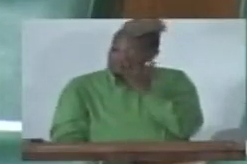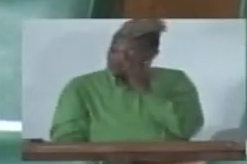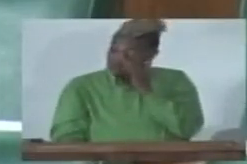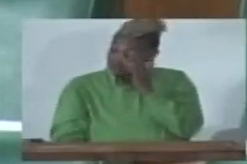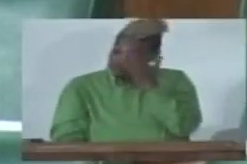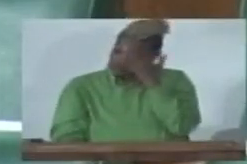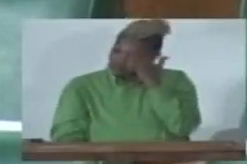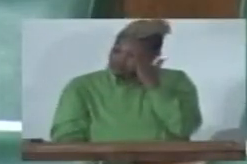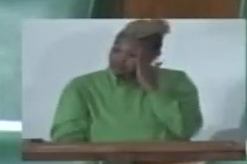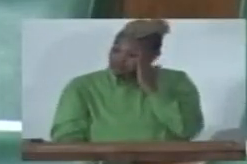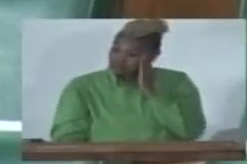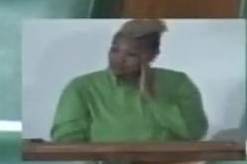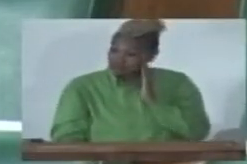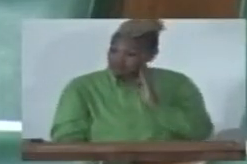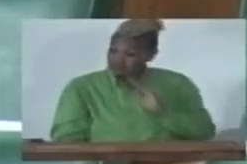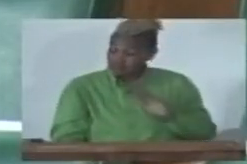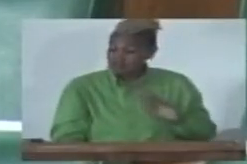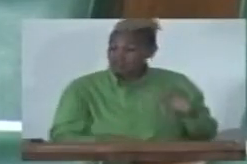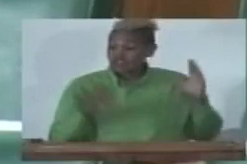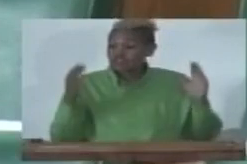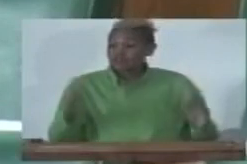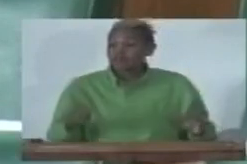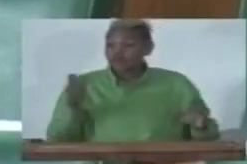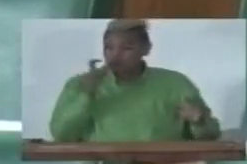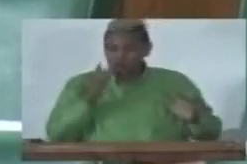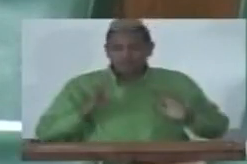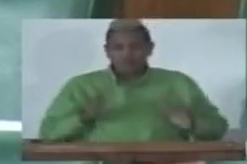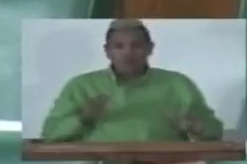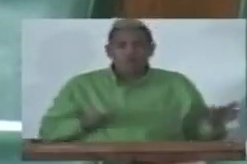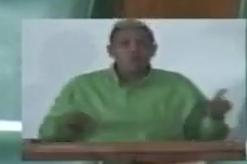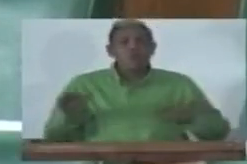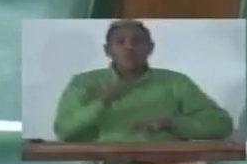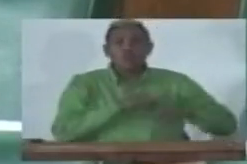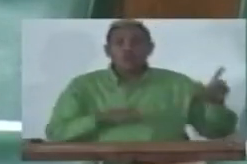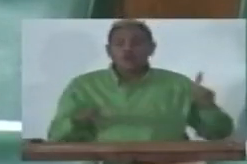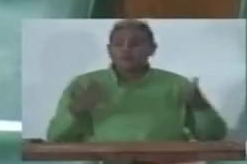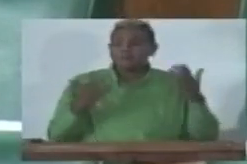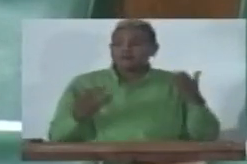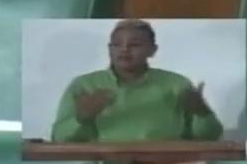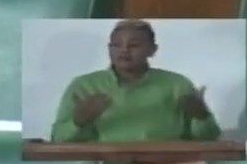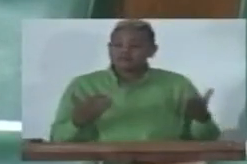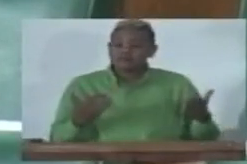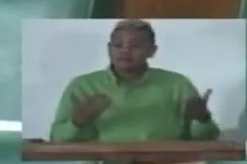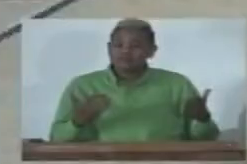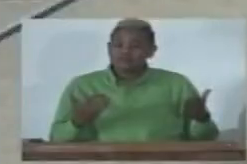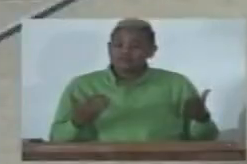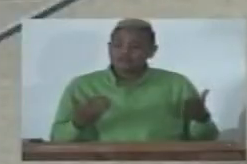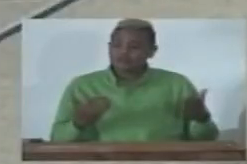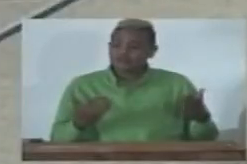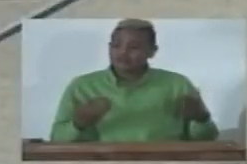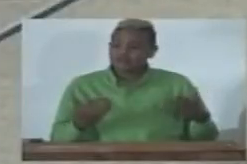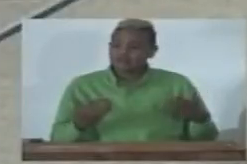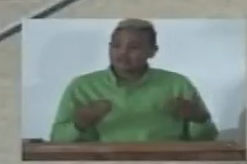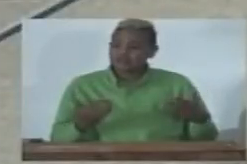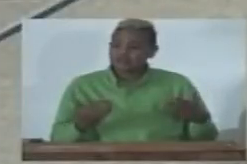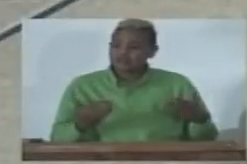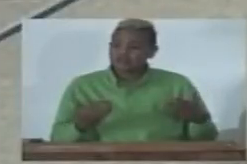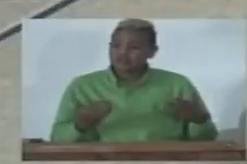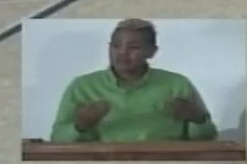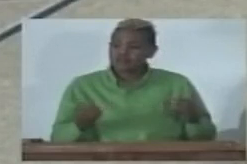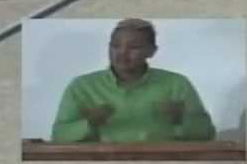but you see, the able-bodied persons may have a more advanced